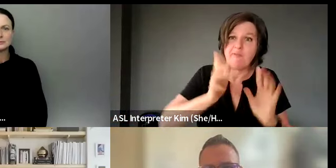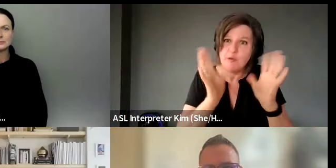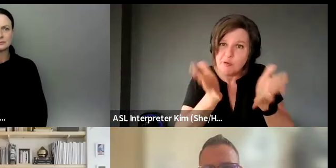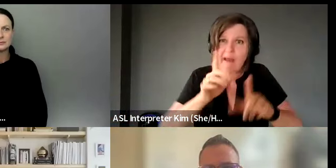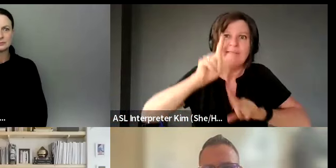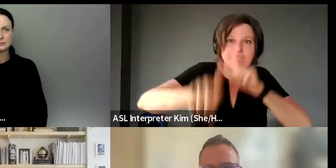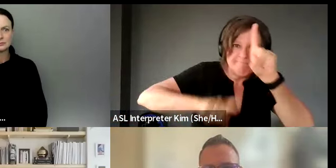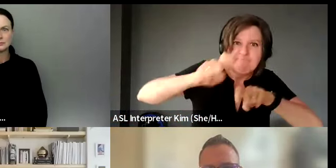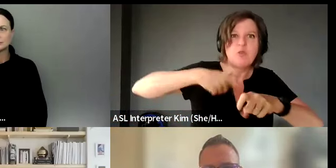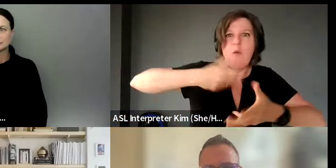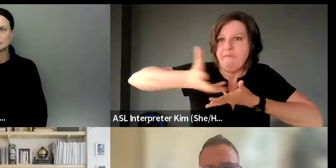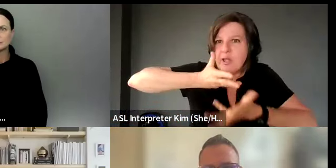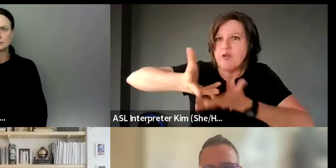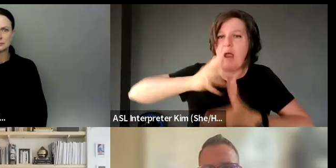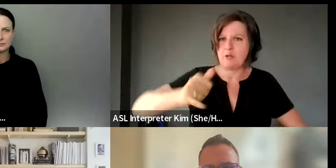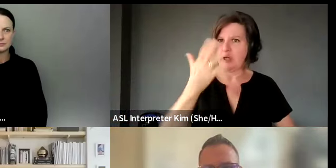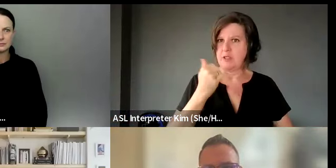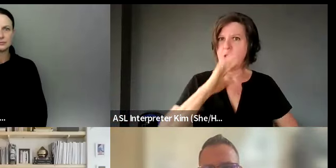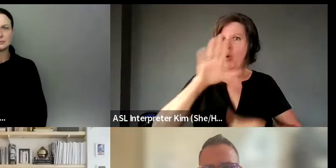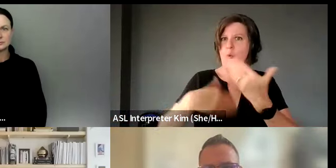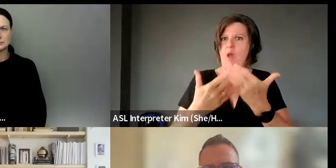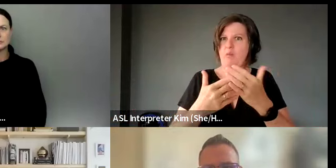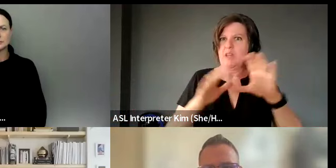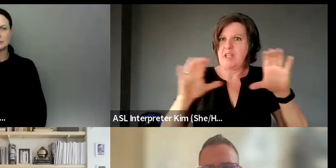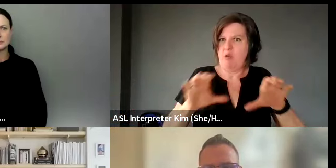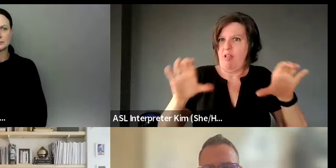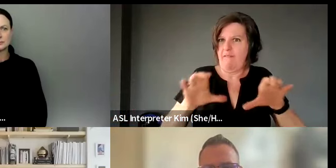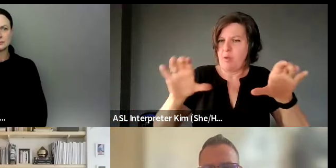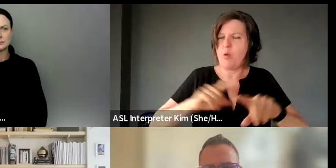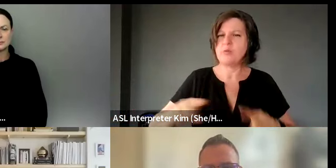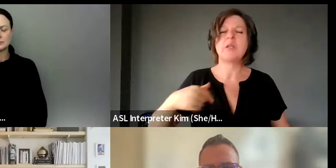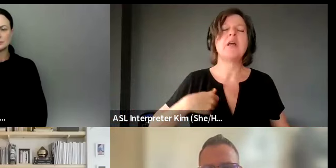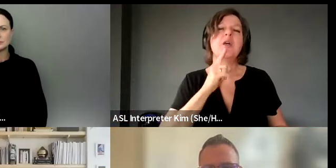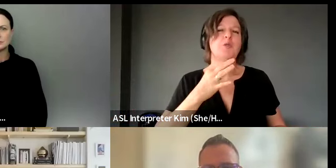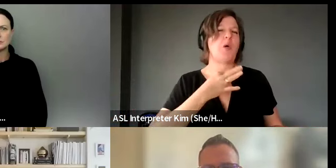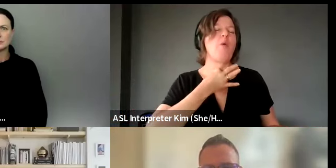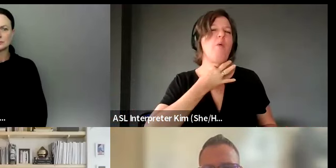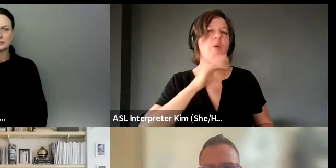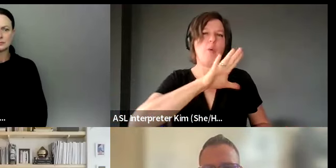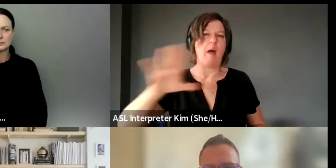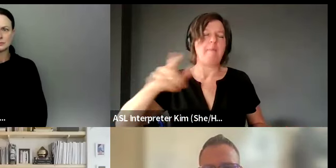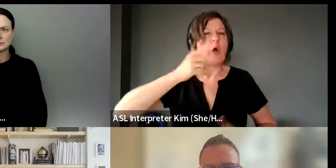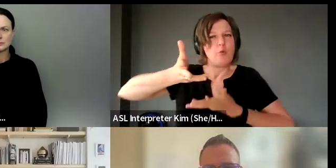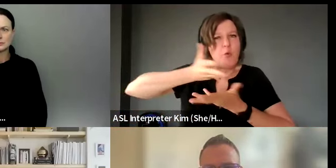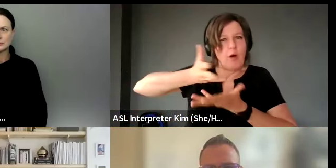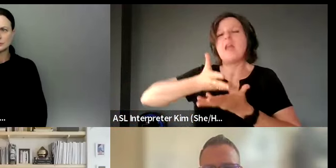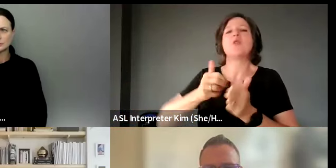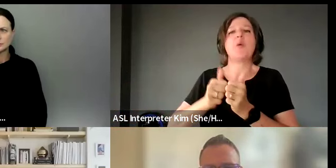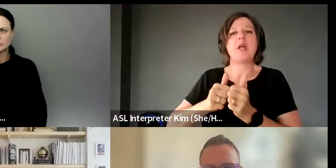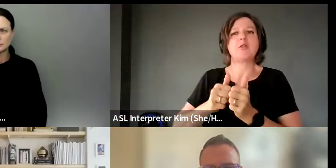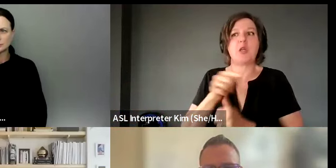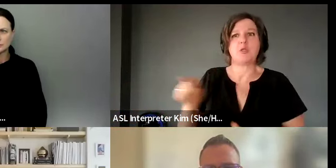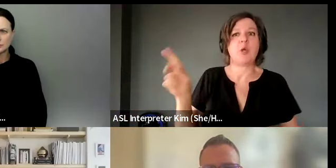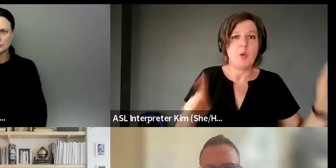is why we did all these activity things. So it's like, I'm really curious about your interactions with people,